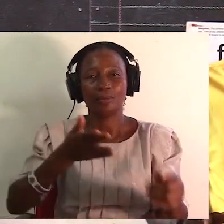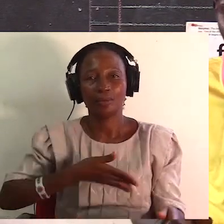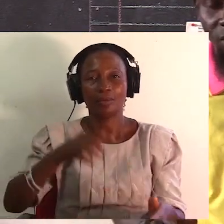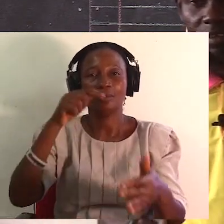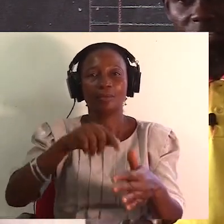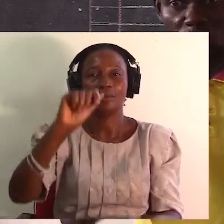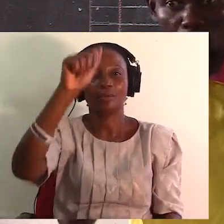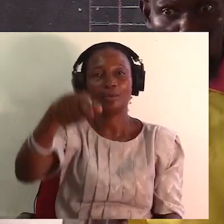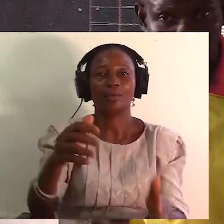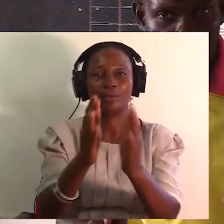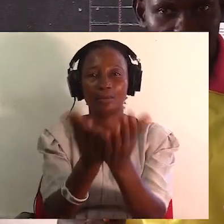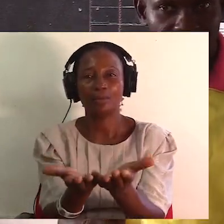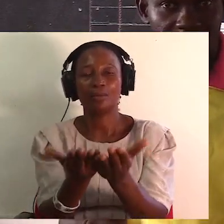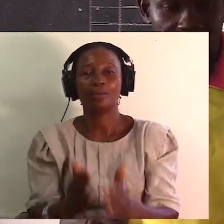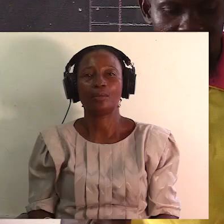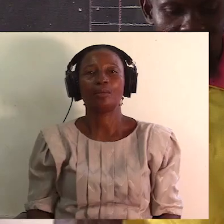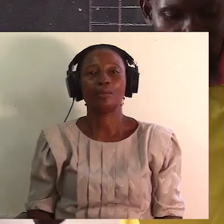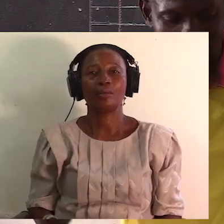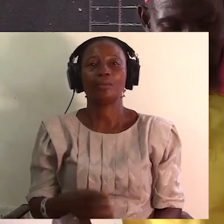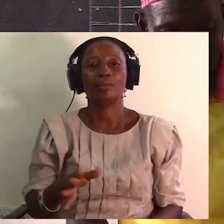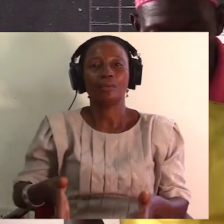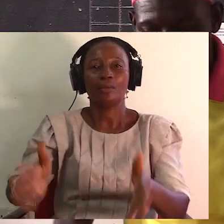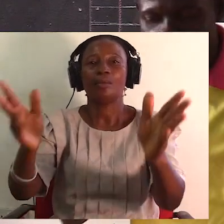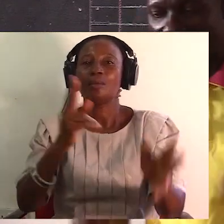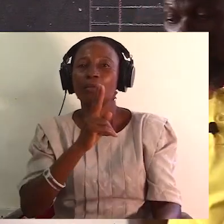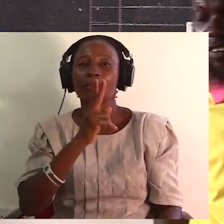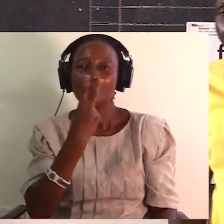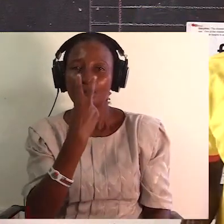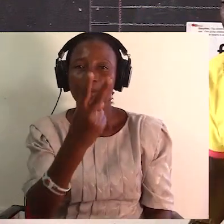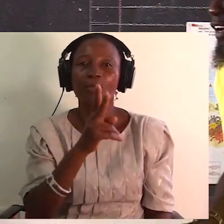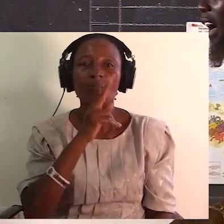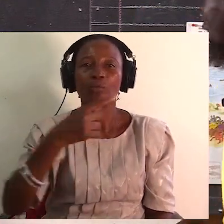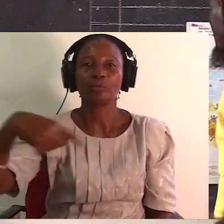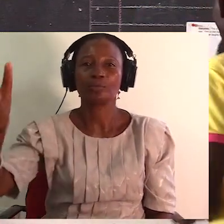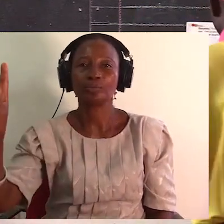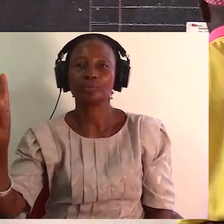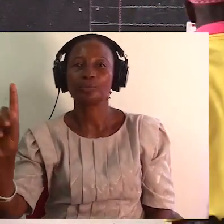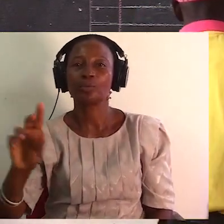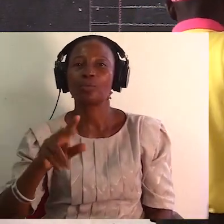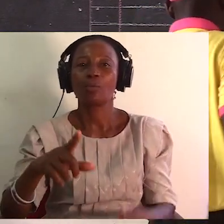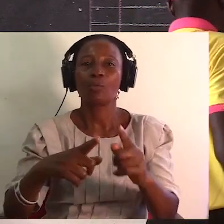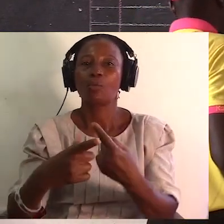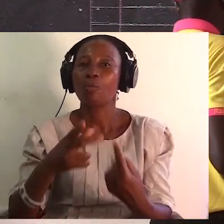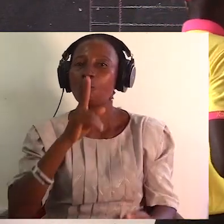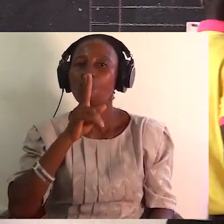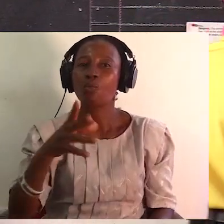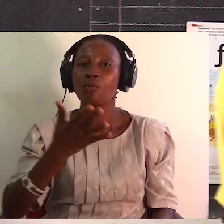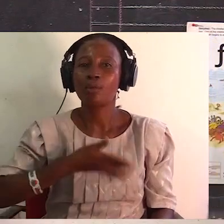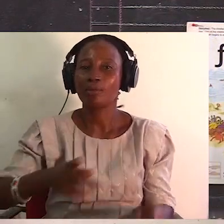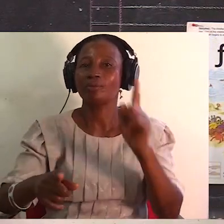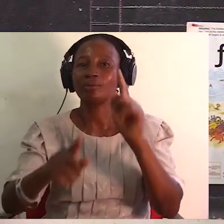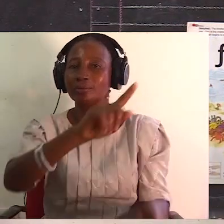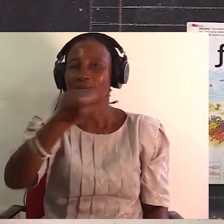have it in your books? Let's see who will get it right and who will get it otherwise.